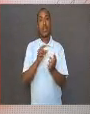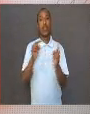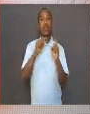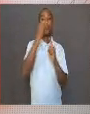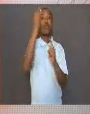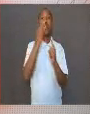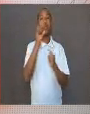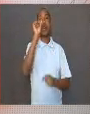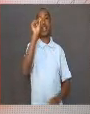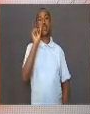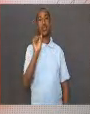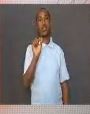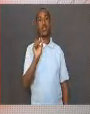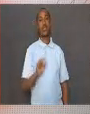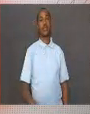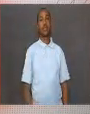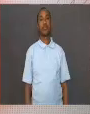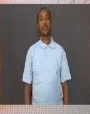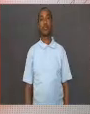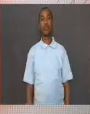form ratios.